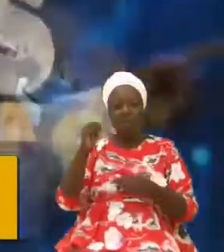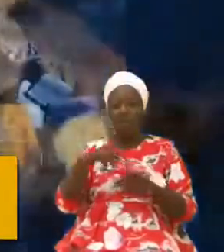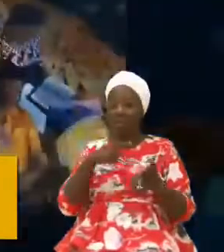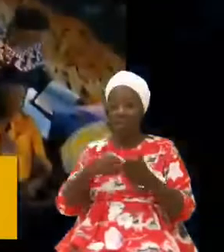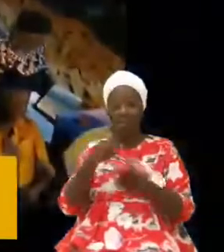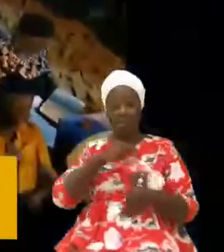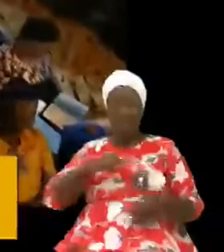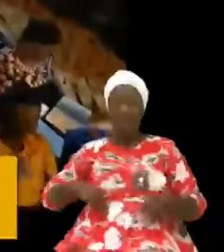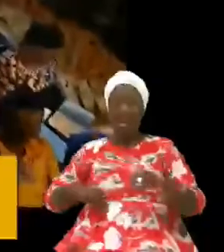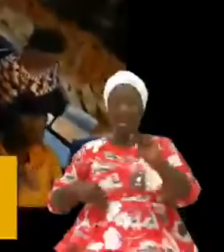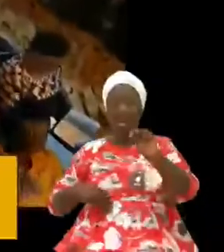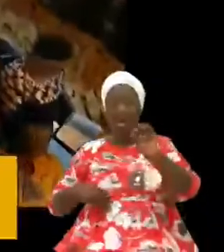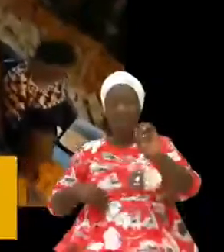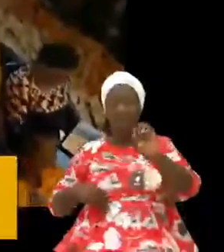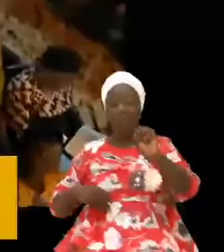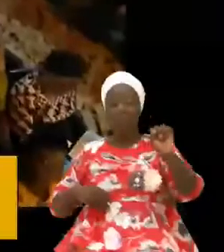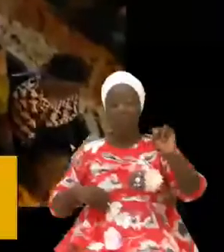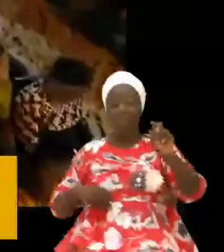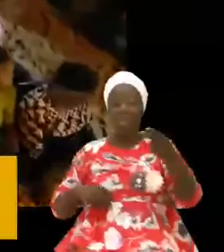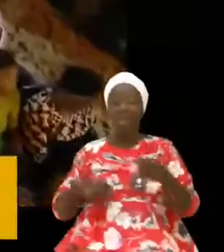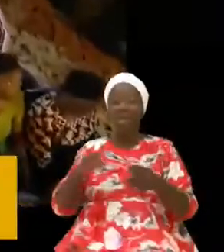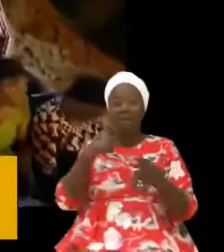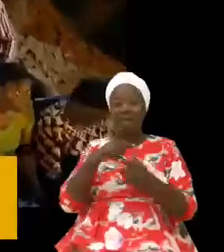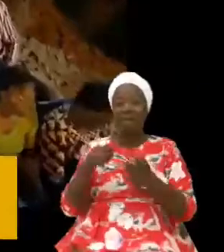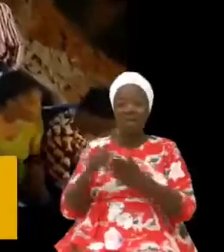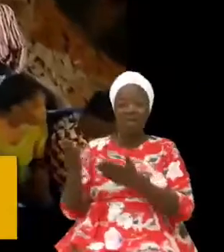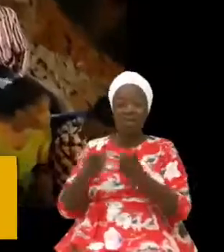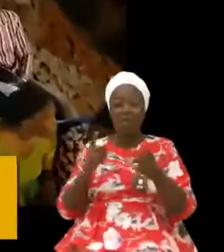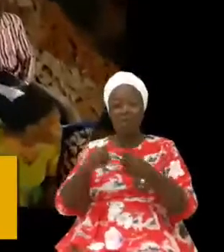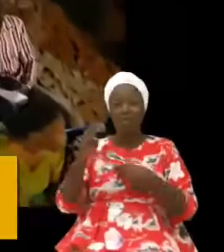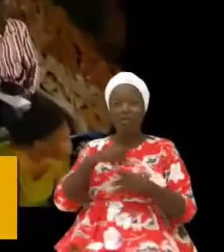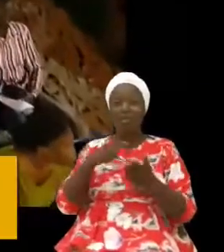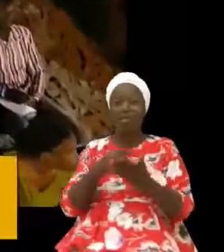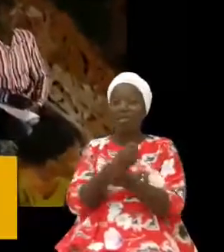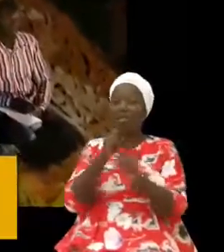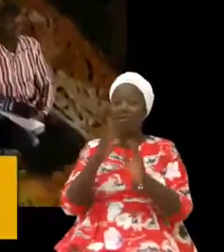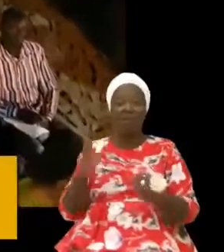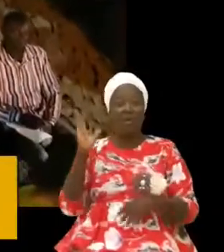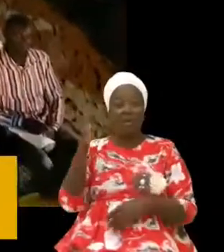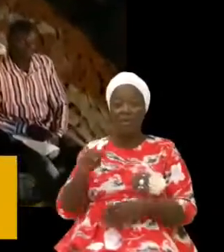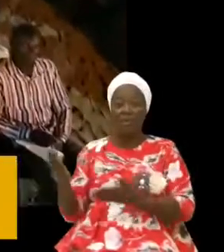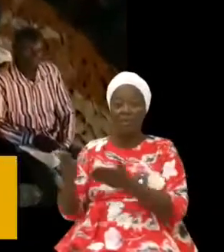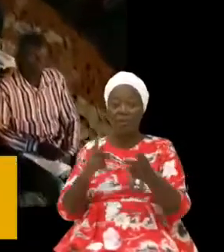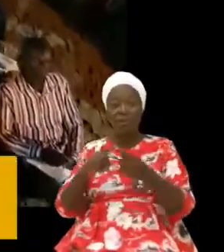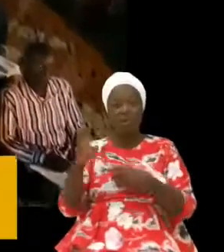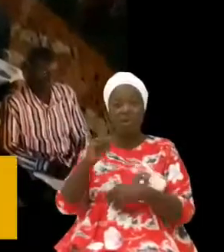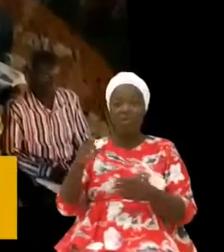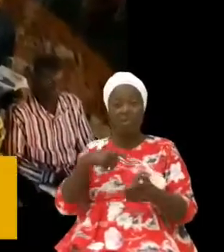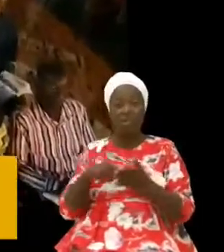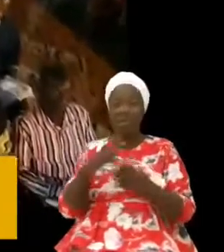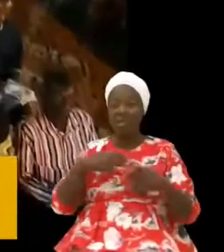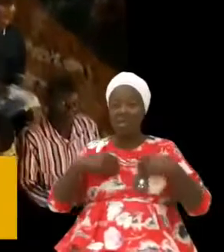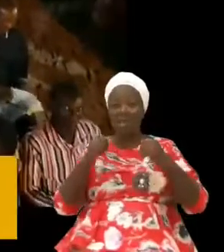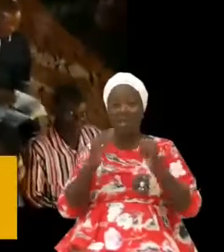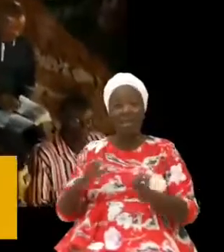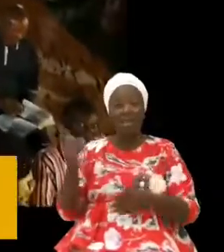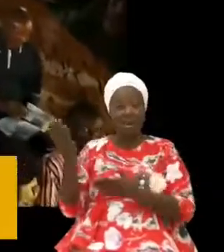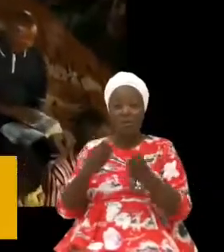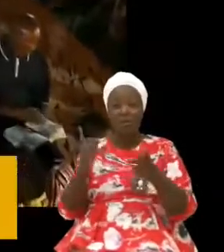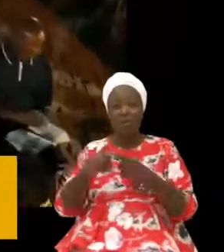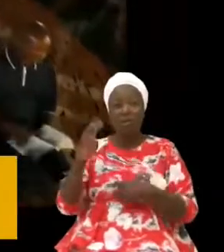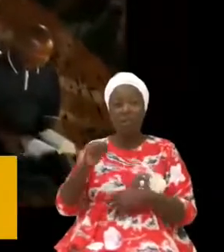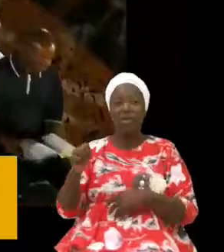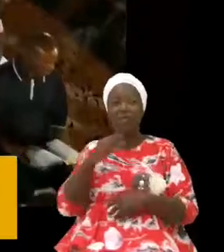they brought unto him this Messiah, they brought unto him the Savior, they brought unto